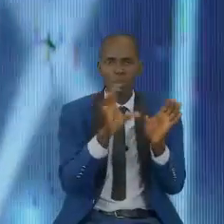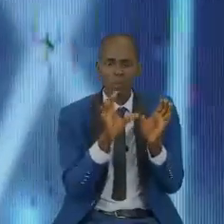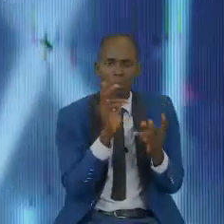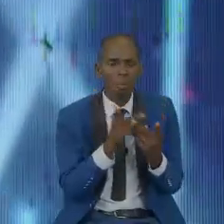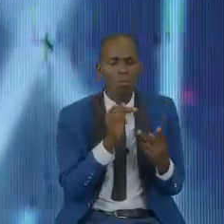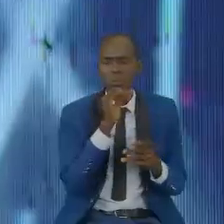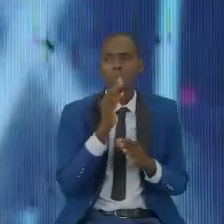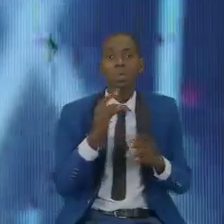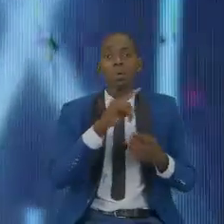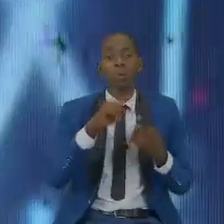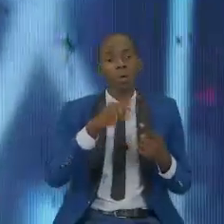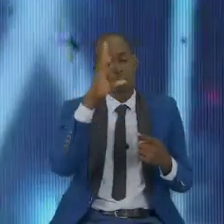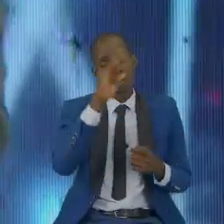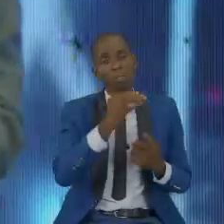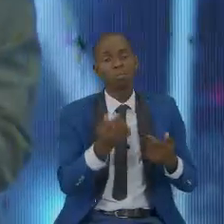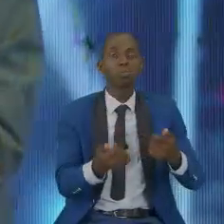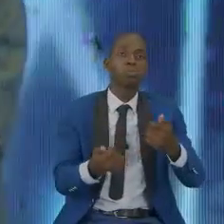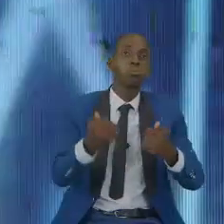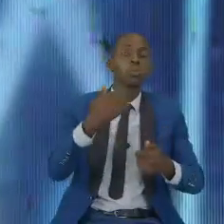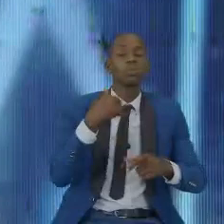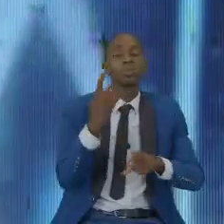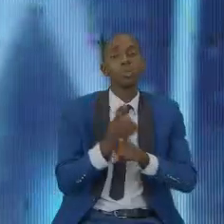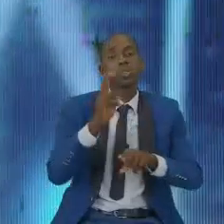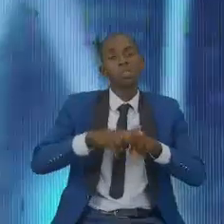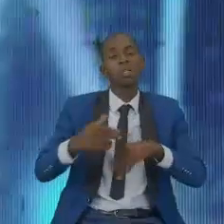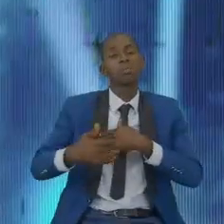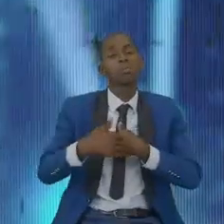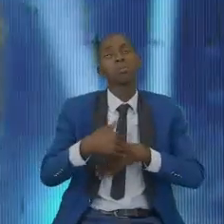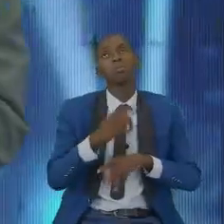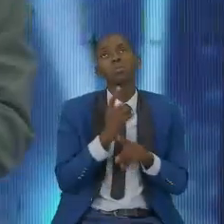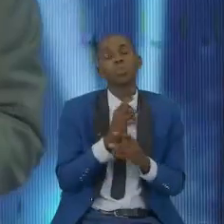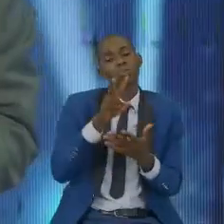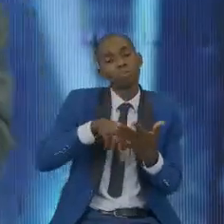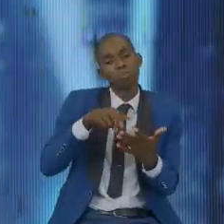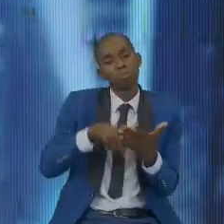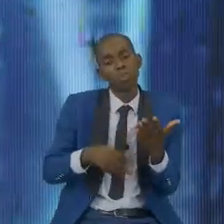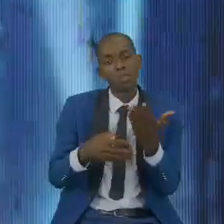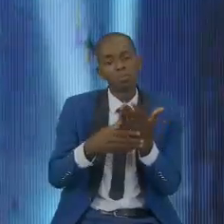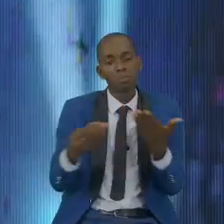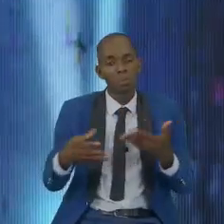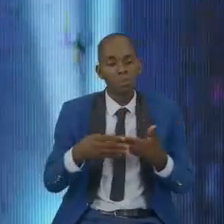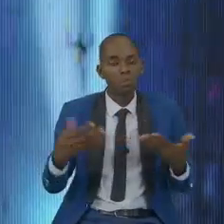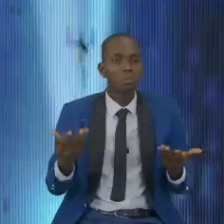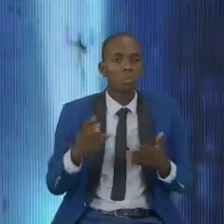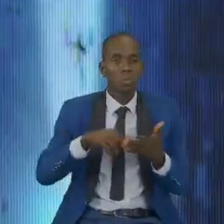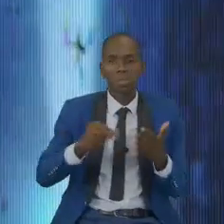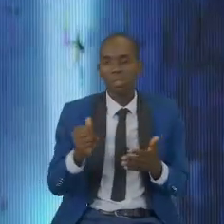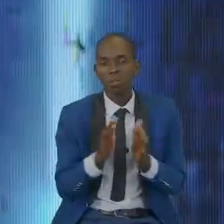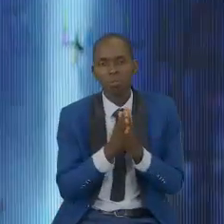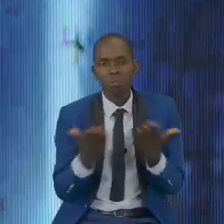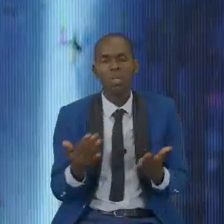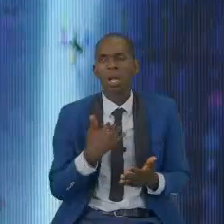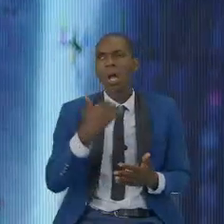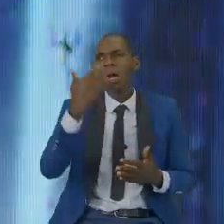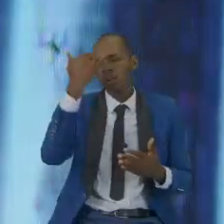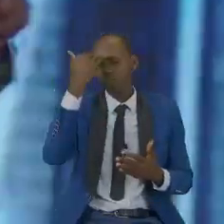and there. I'm even reading newspapers. Why? I have faith that this man knows where he's going and